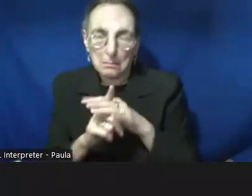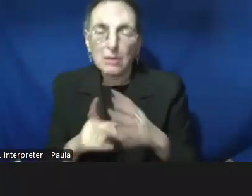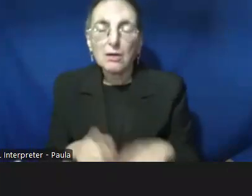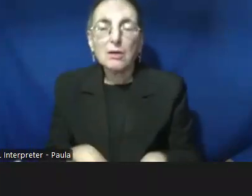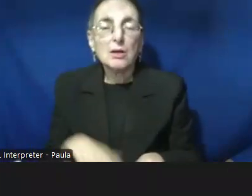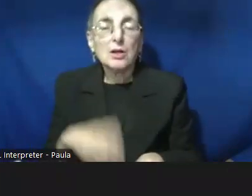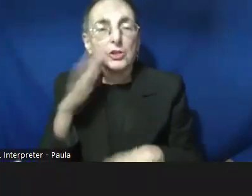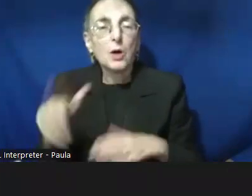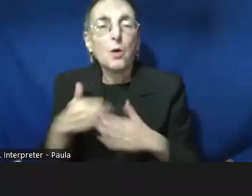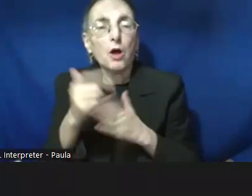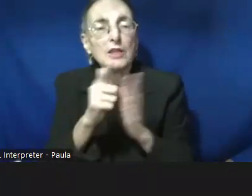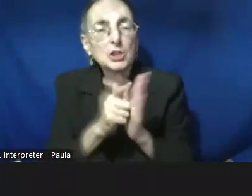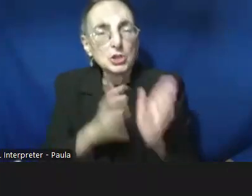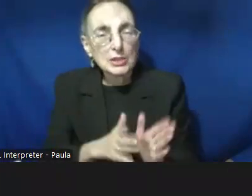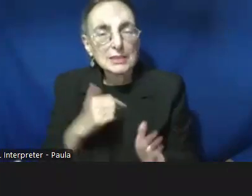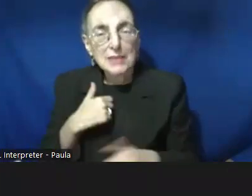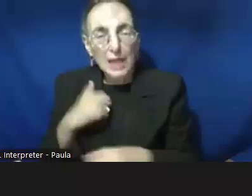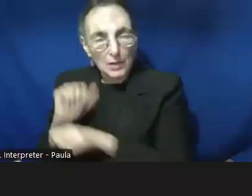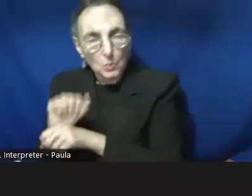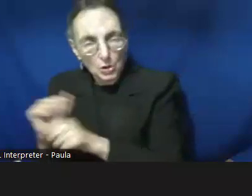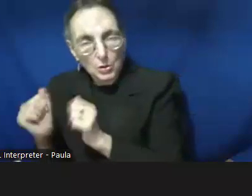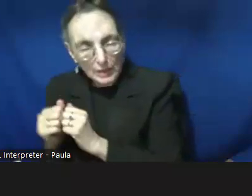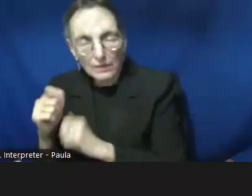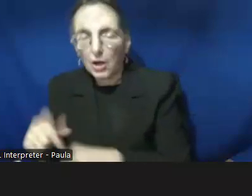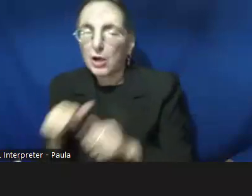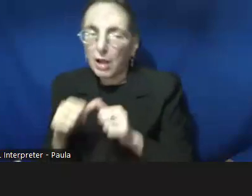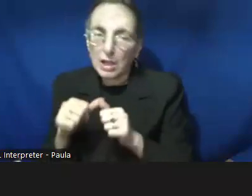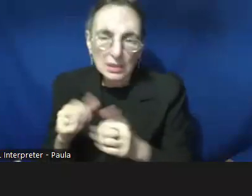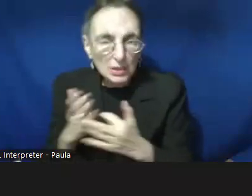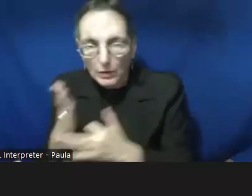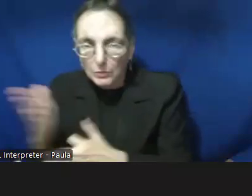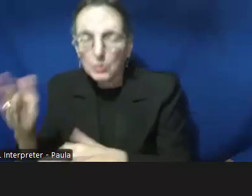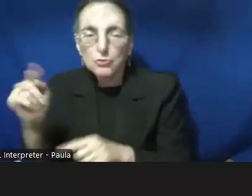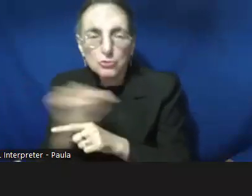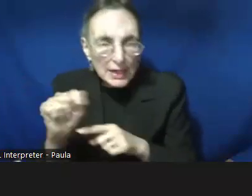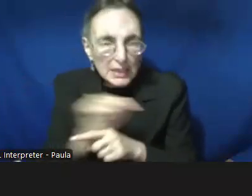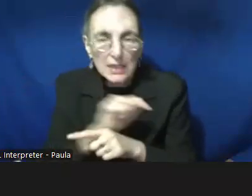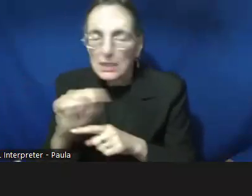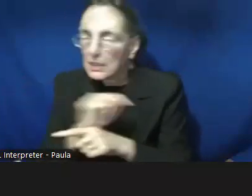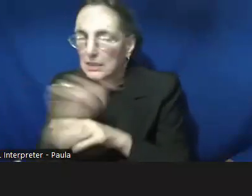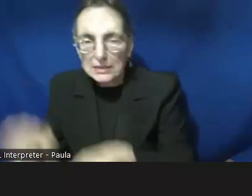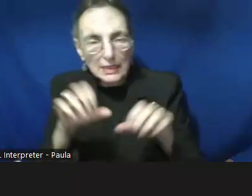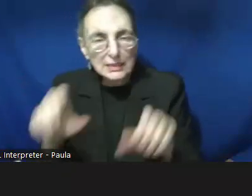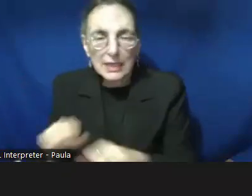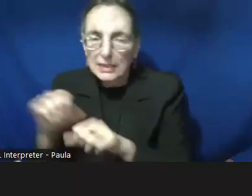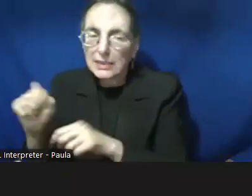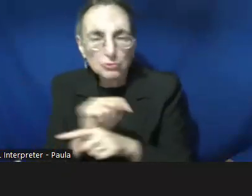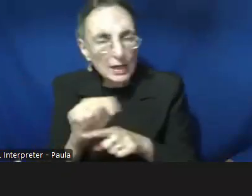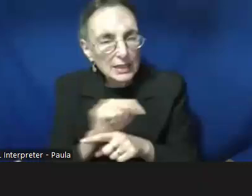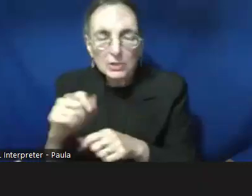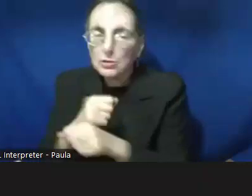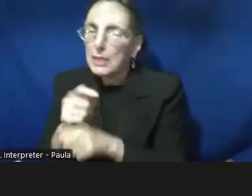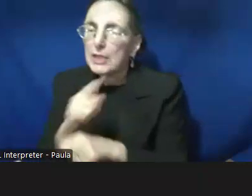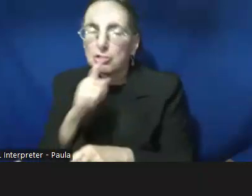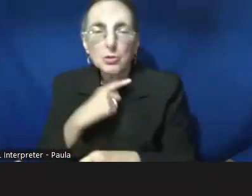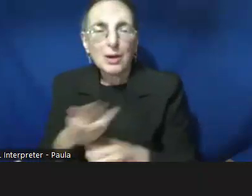All the attorneys that I work with are constantly going through training to make sure that we are asking the right questions, because we know that people